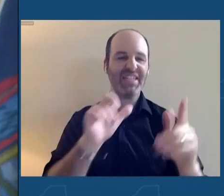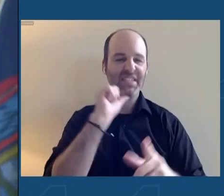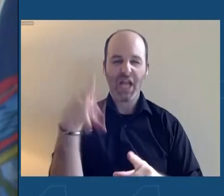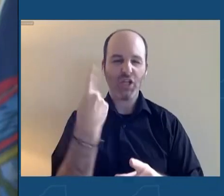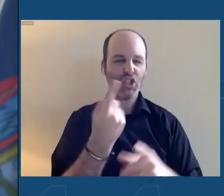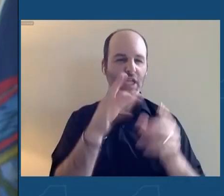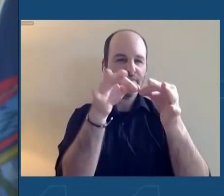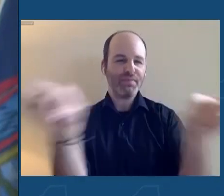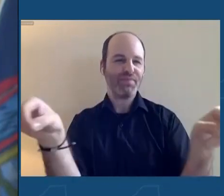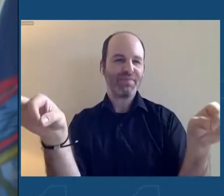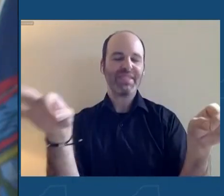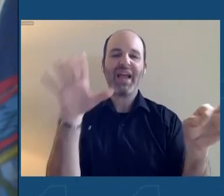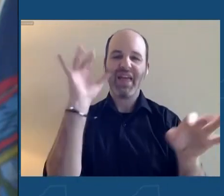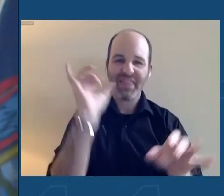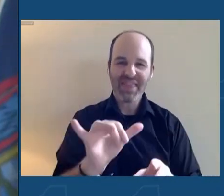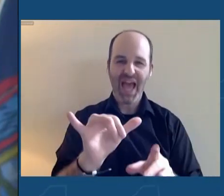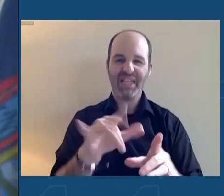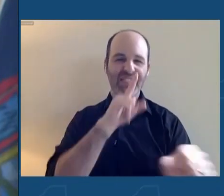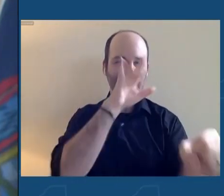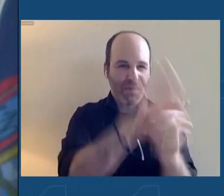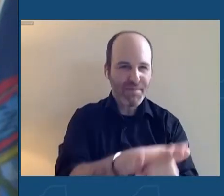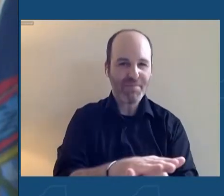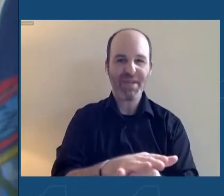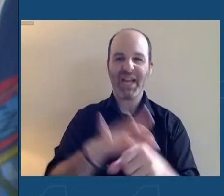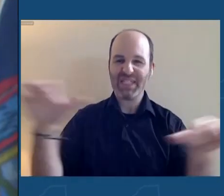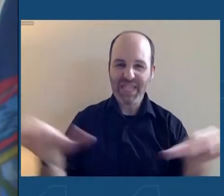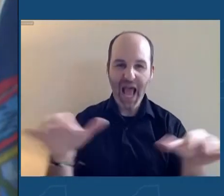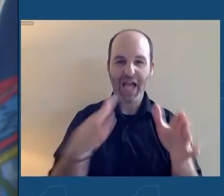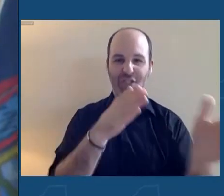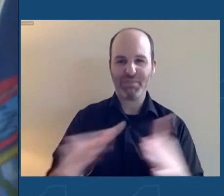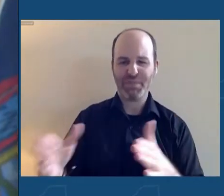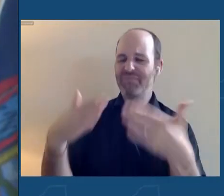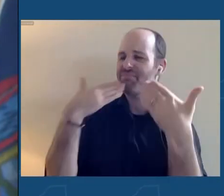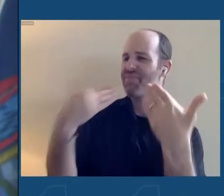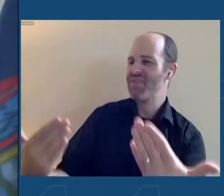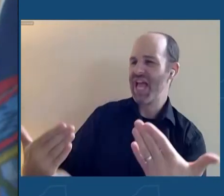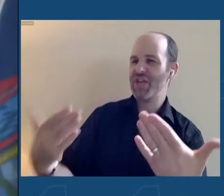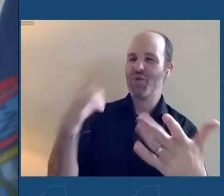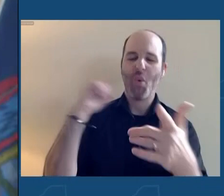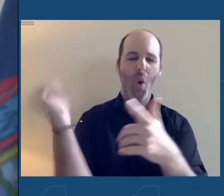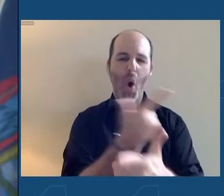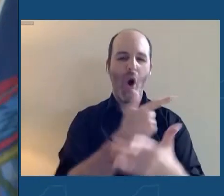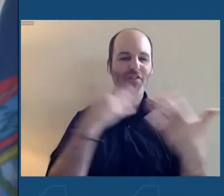success. Commissioner, Governor, thank you very much for being here. Thank you all.